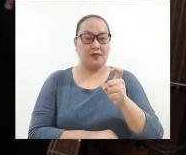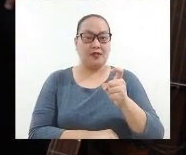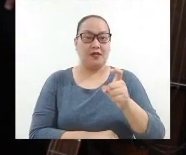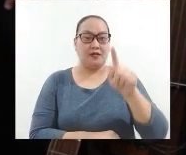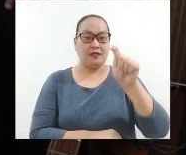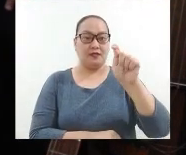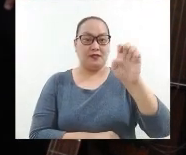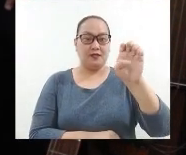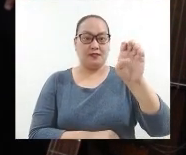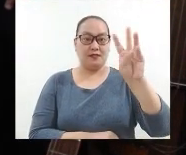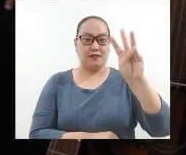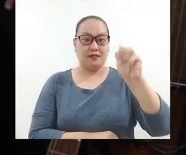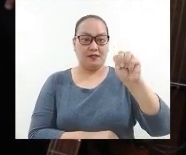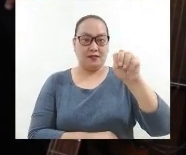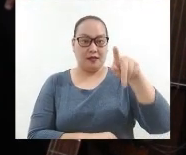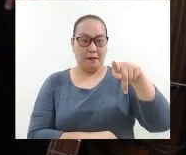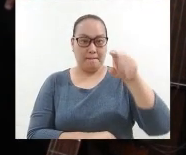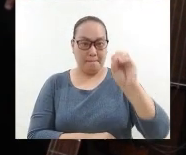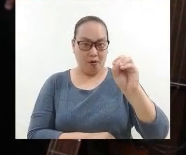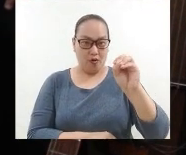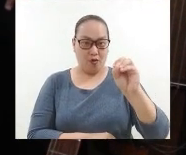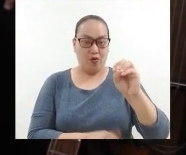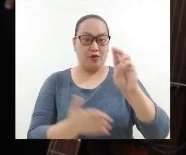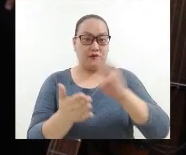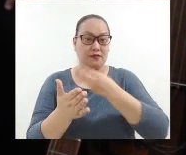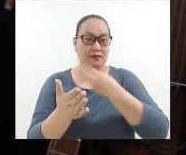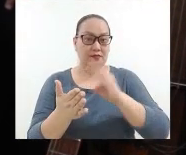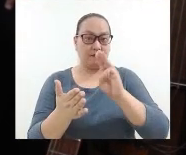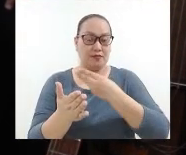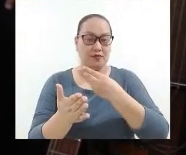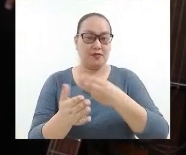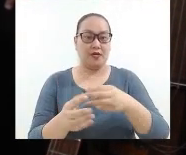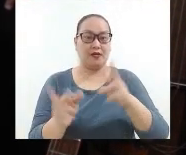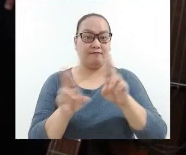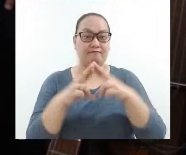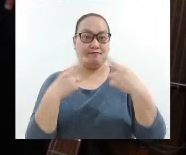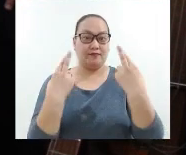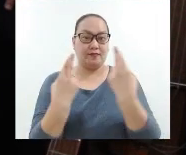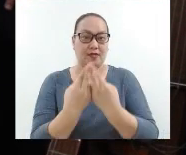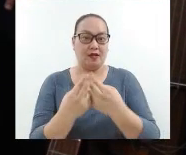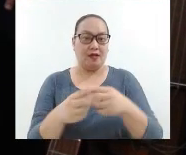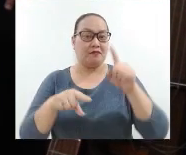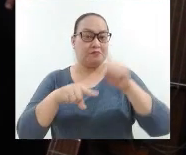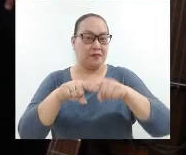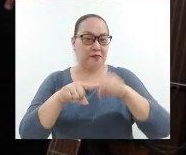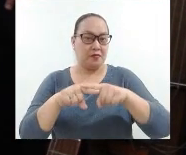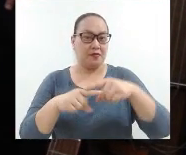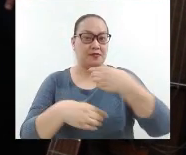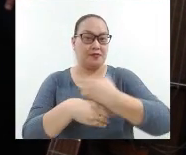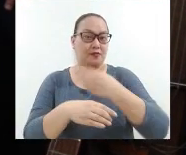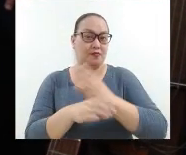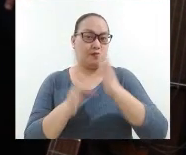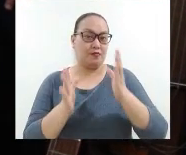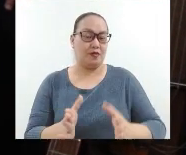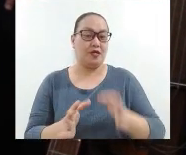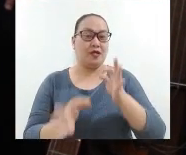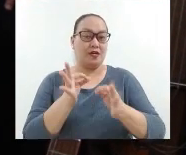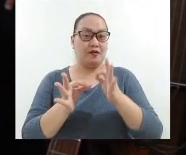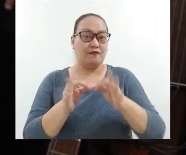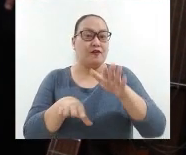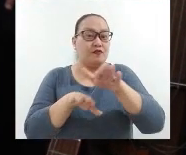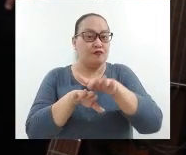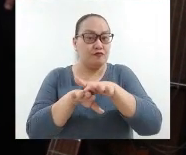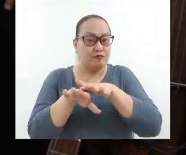is relative. It depends on the composer if he or she wants the beat to be in slow